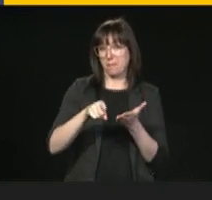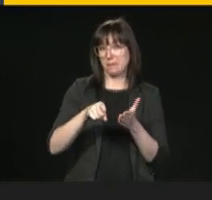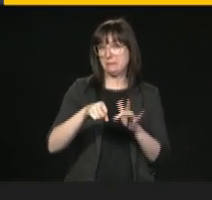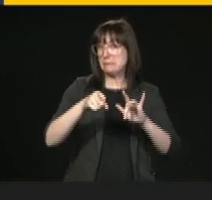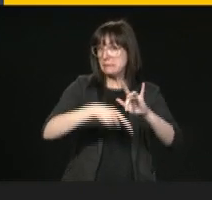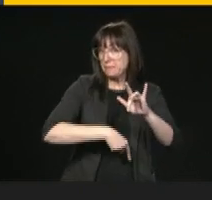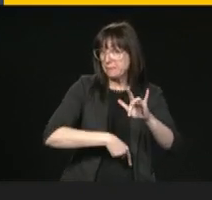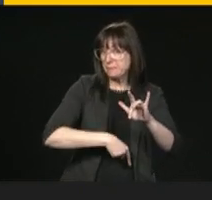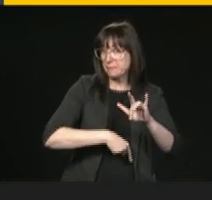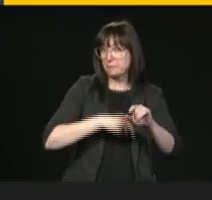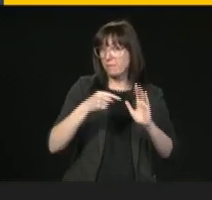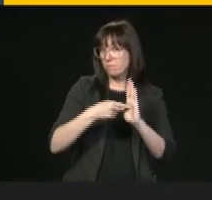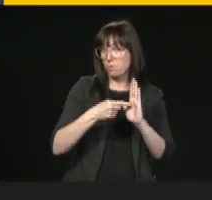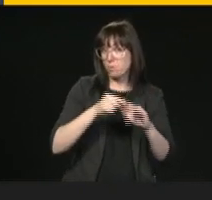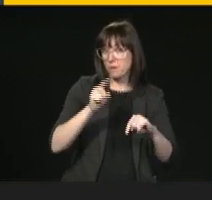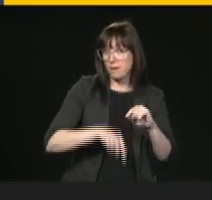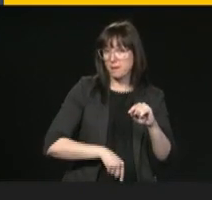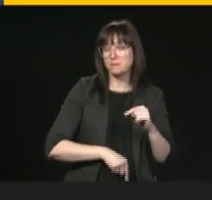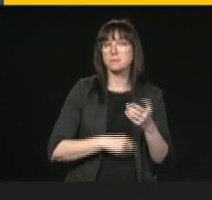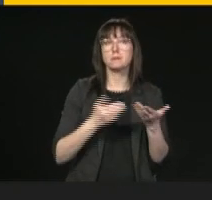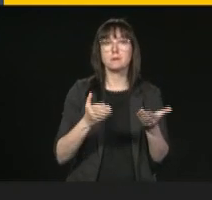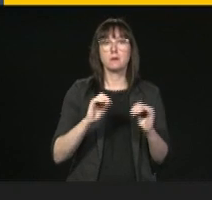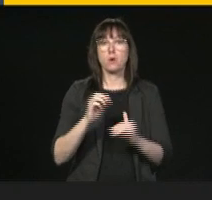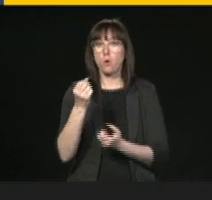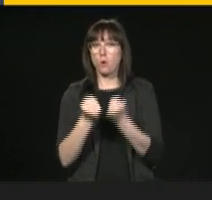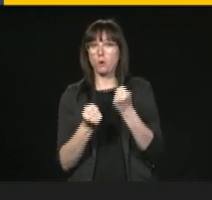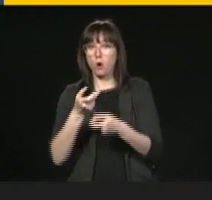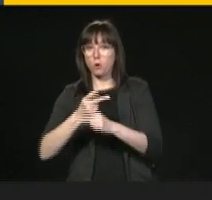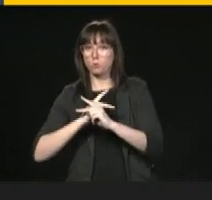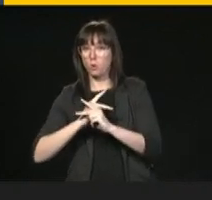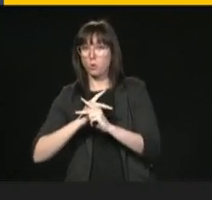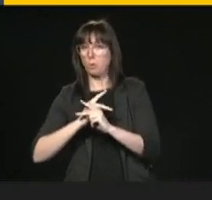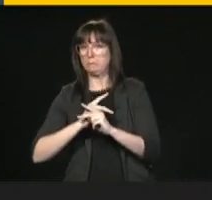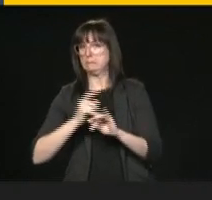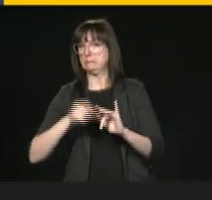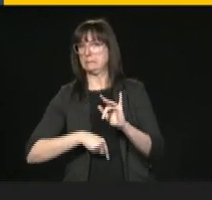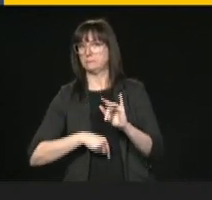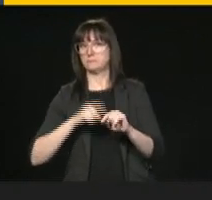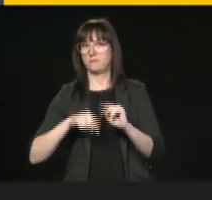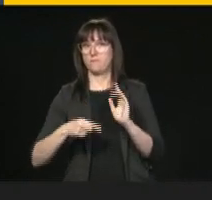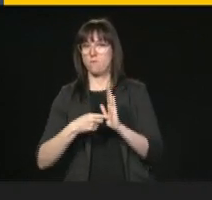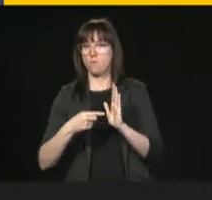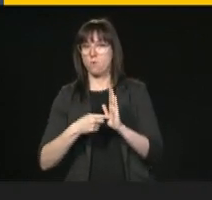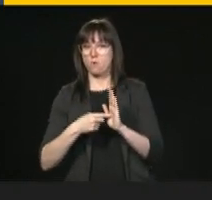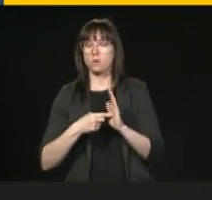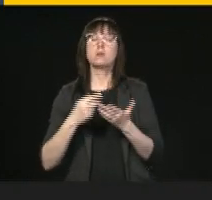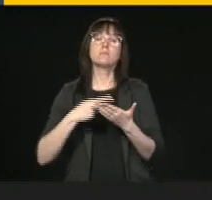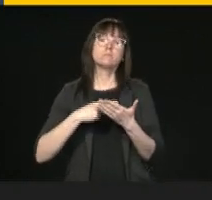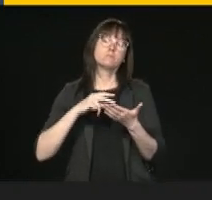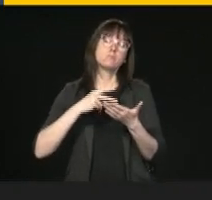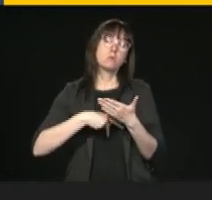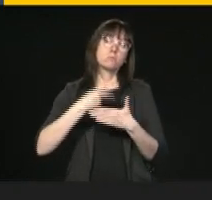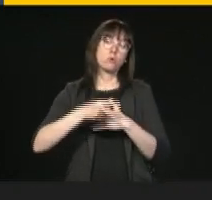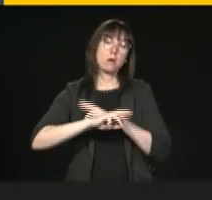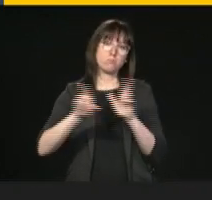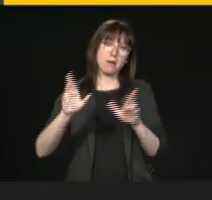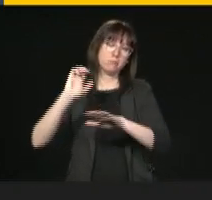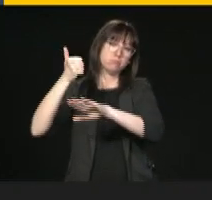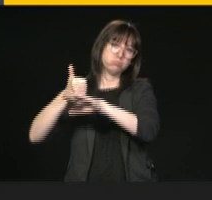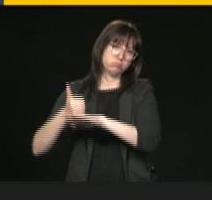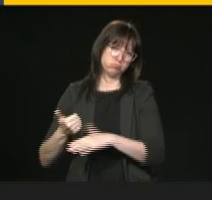a car loan, for example. So there are programs already with the banks to do so, and those are already in